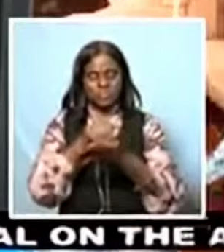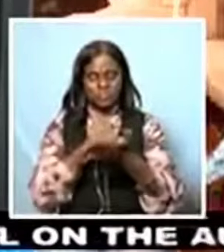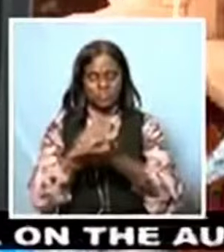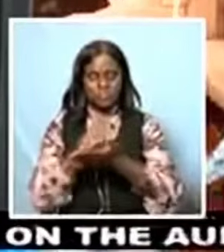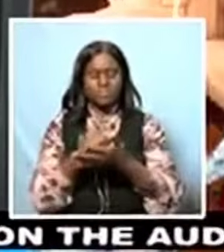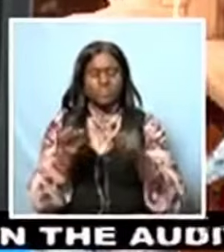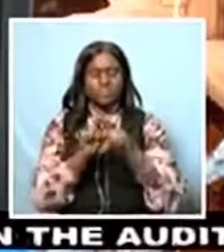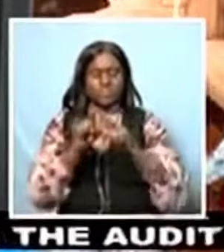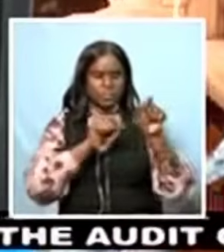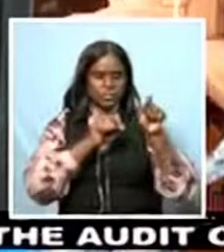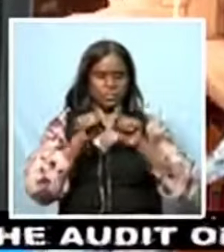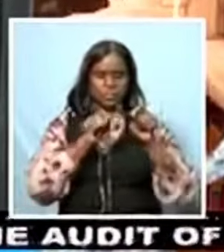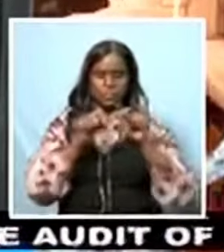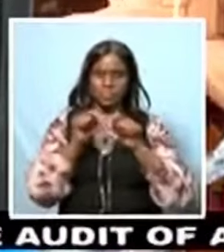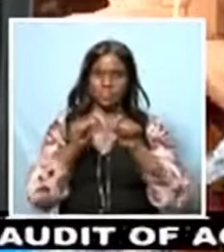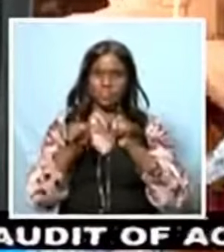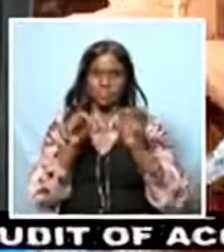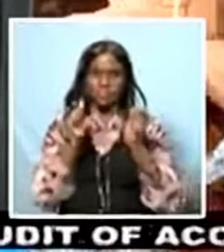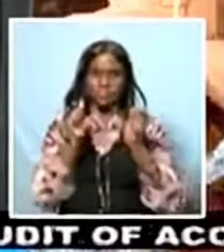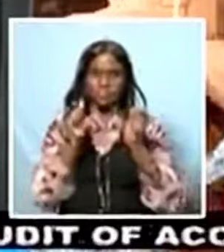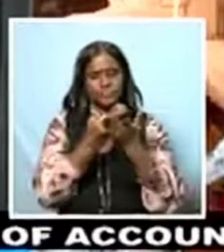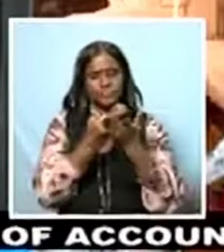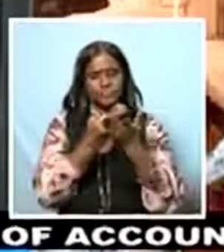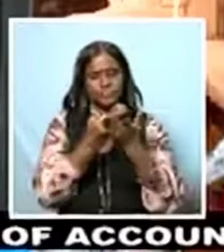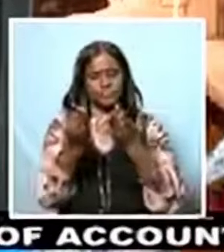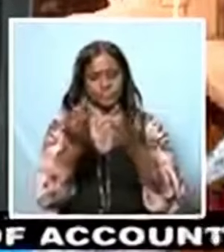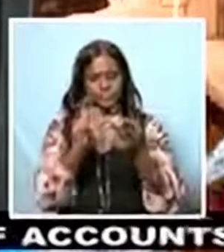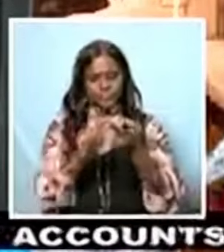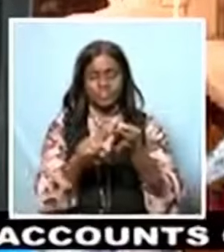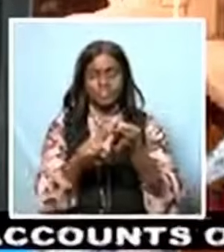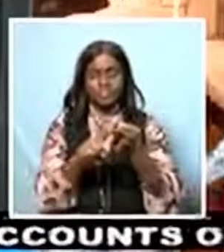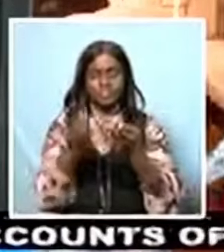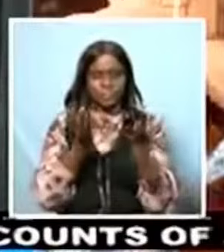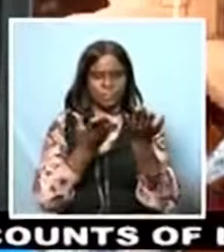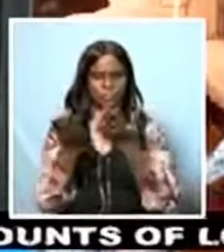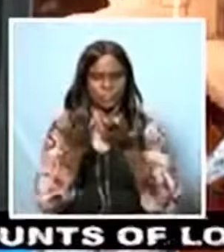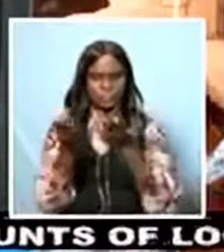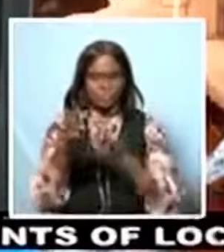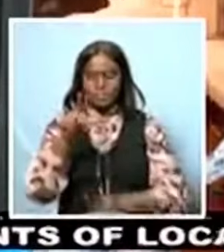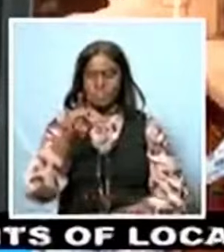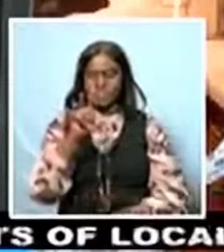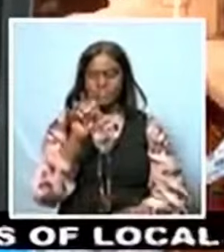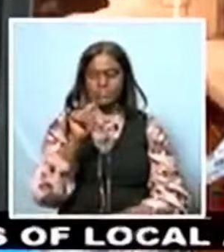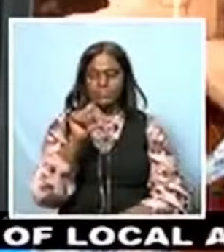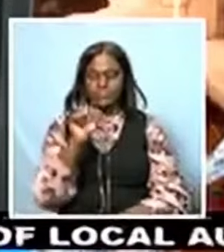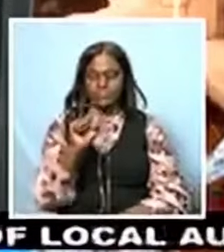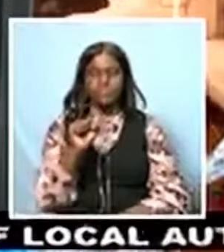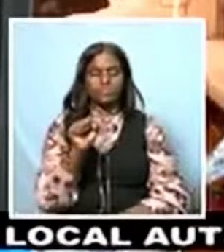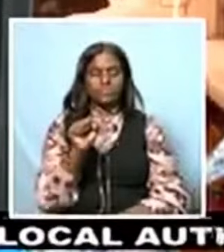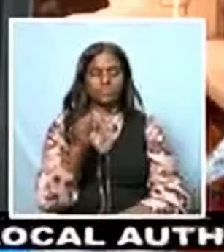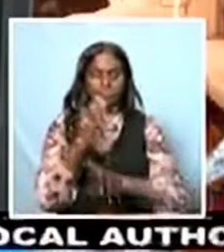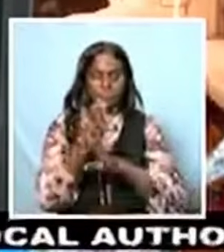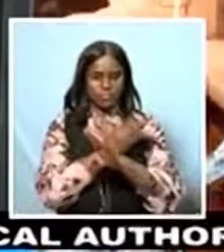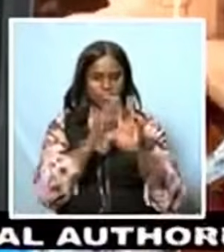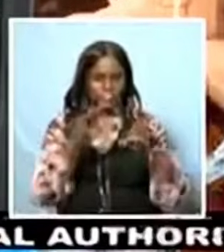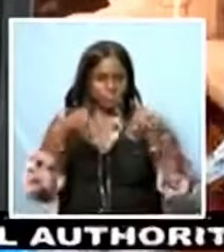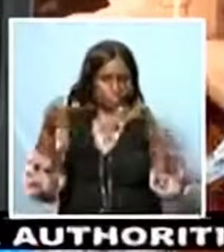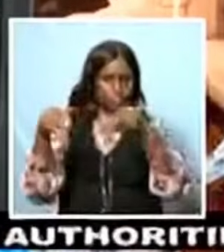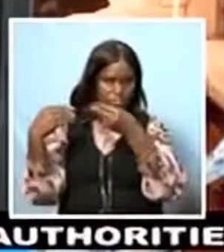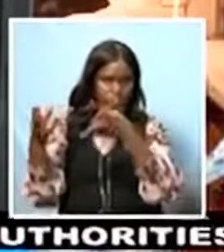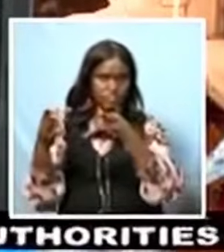management controls, and also the failure to service plots before allocation,